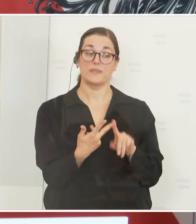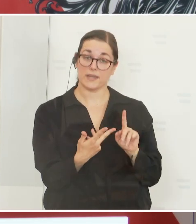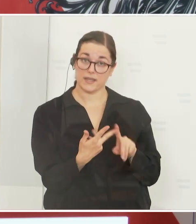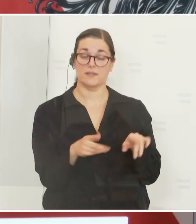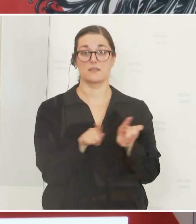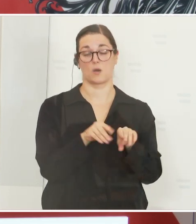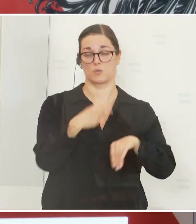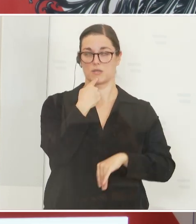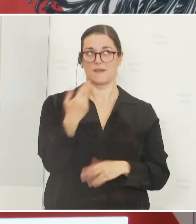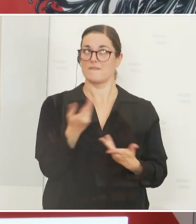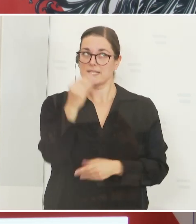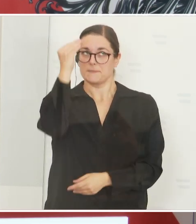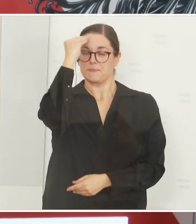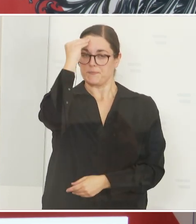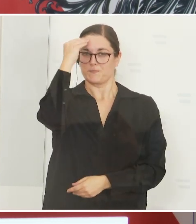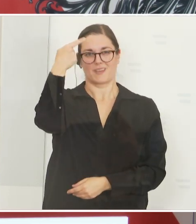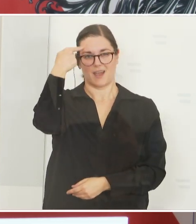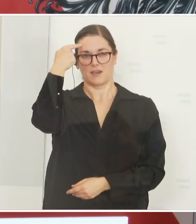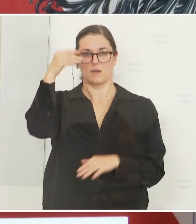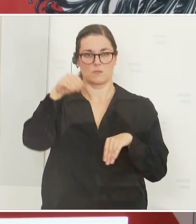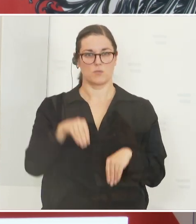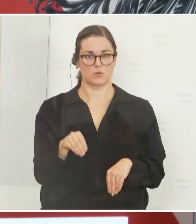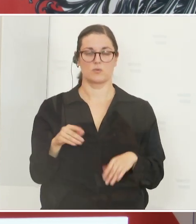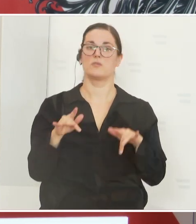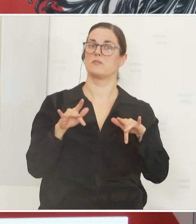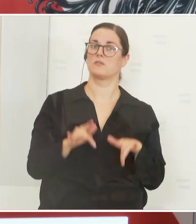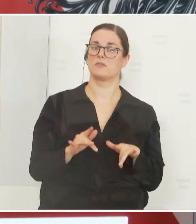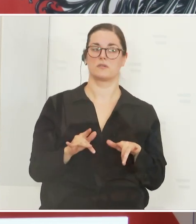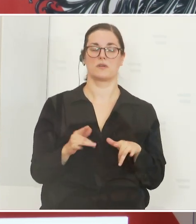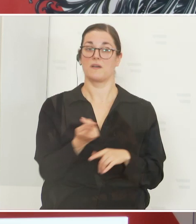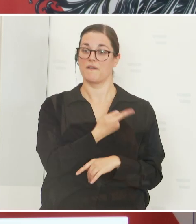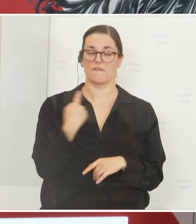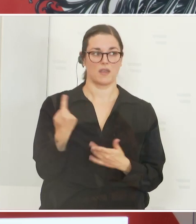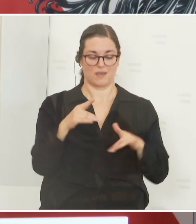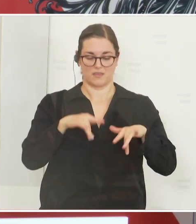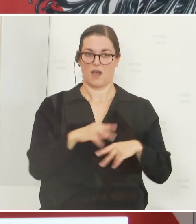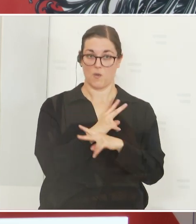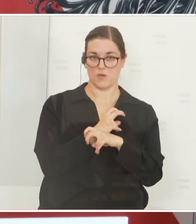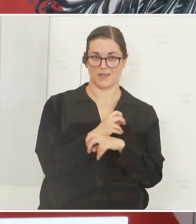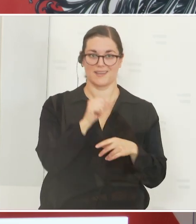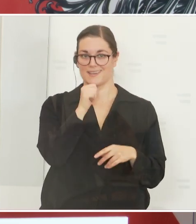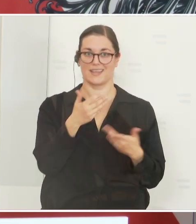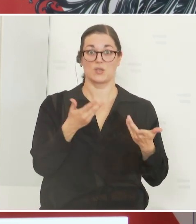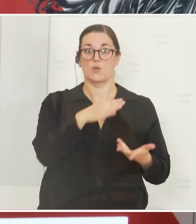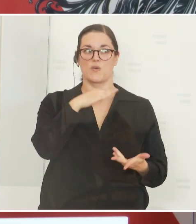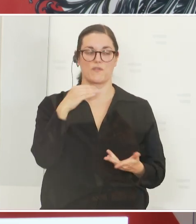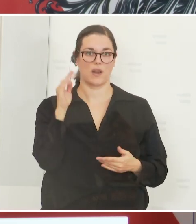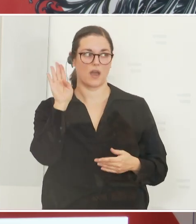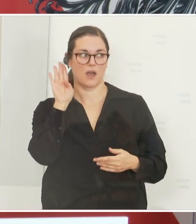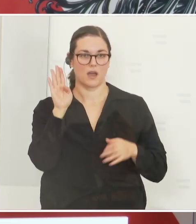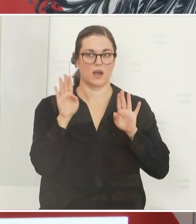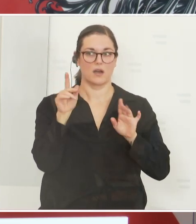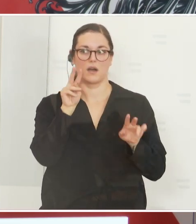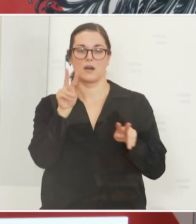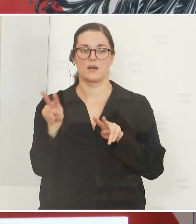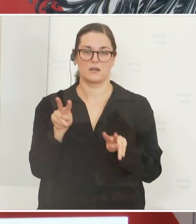have to keep in mind, we have not so many eyes and ears in this country. So Western companies, to a certain